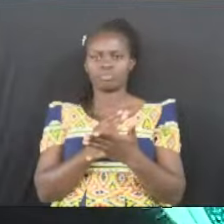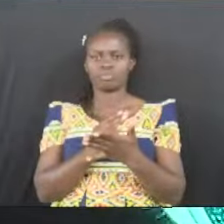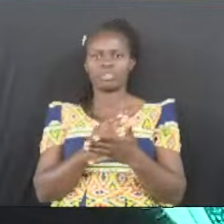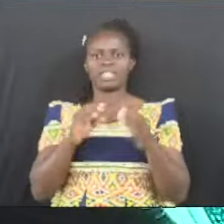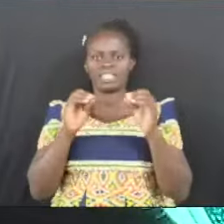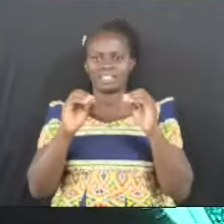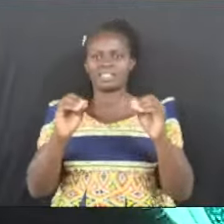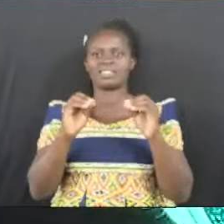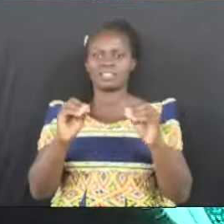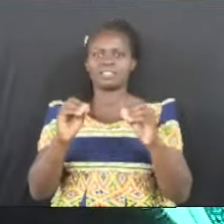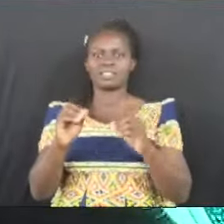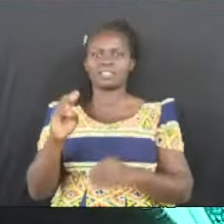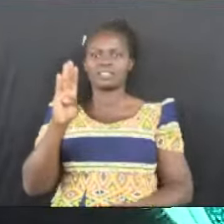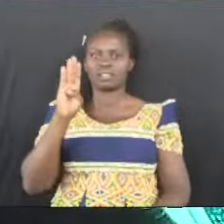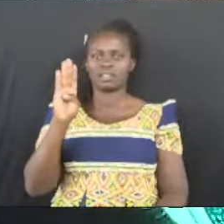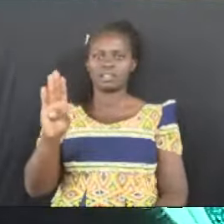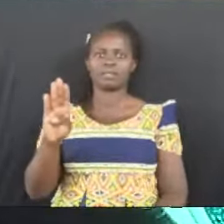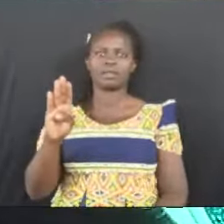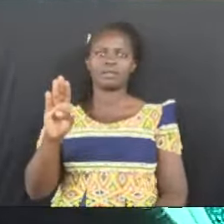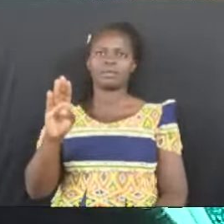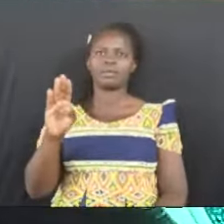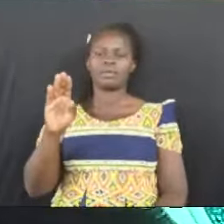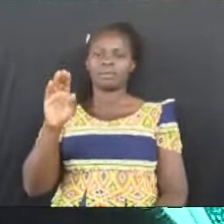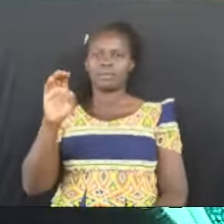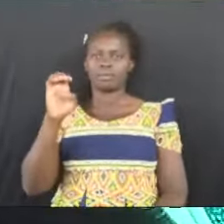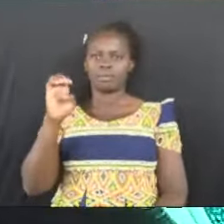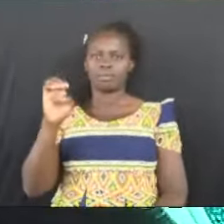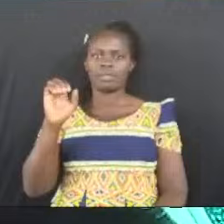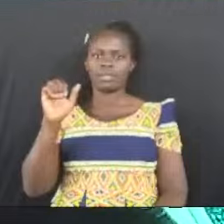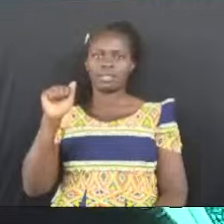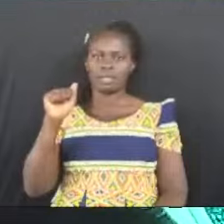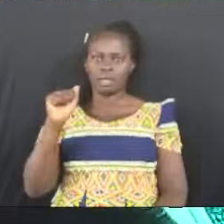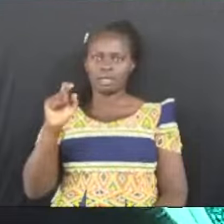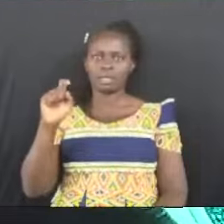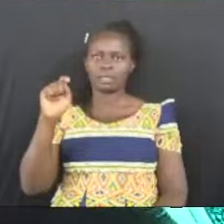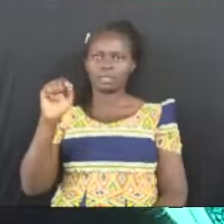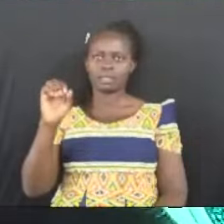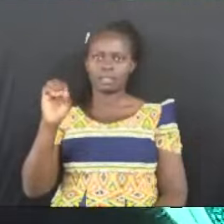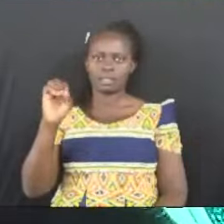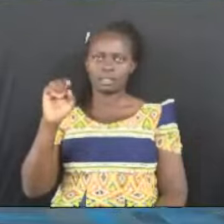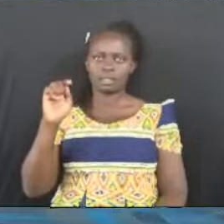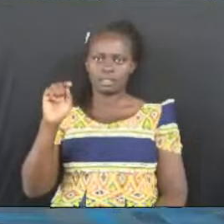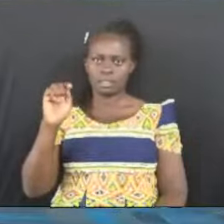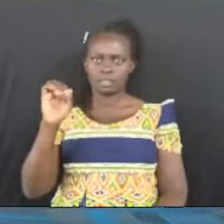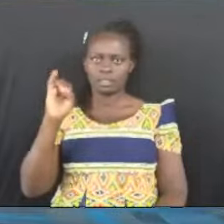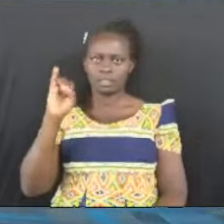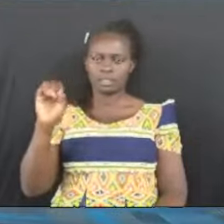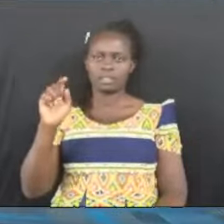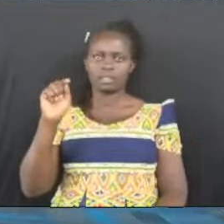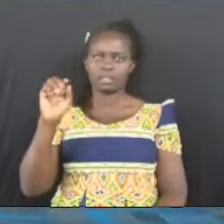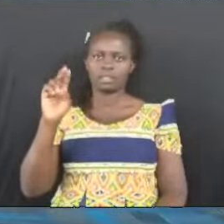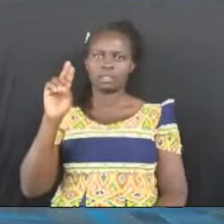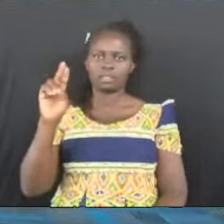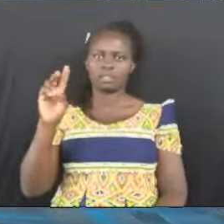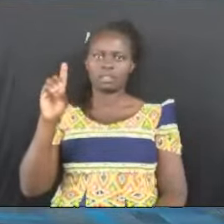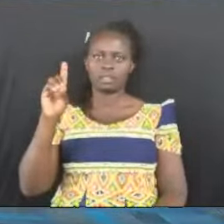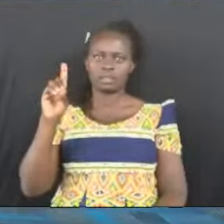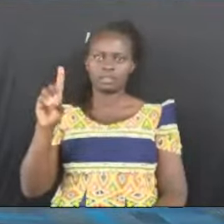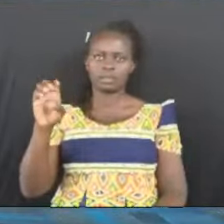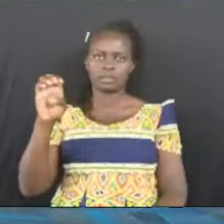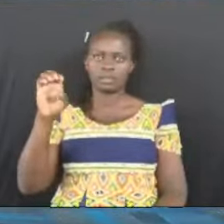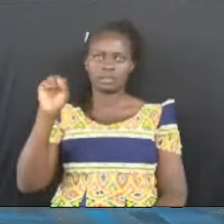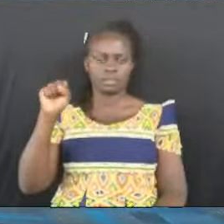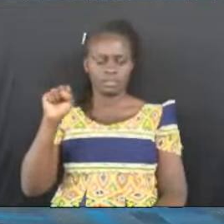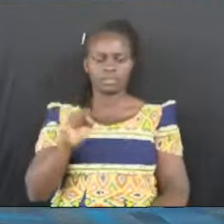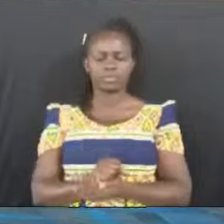veiled portrait of Jesus. Think about it. Blessed are the poor in spirit. Who was